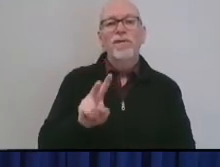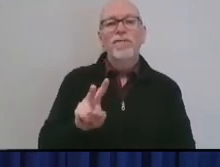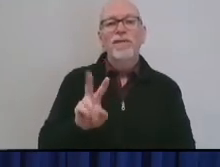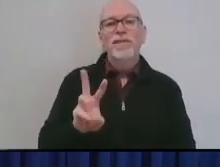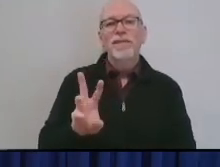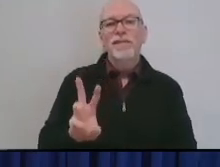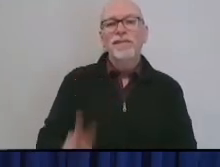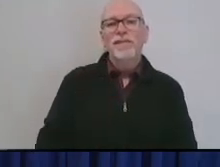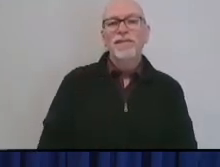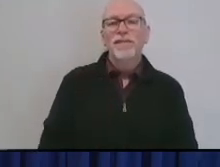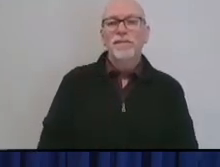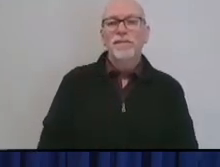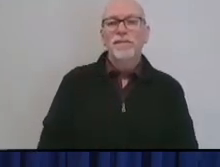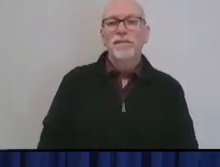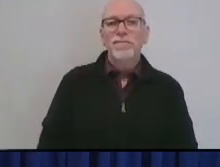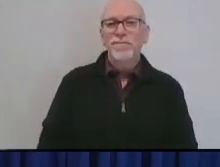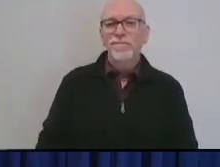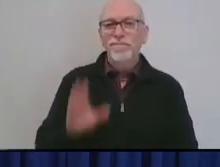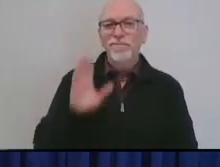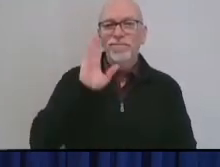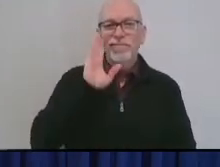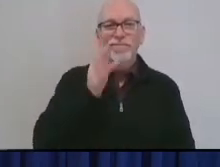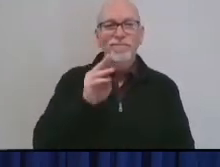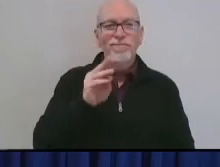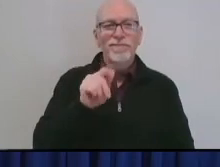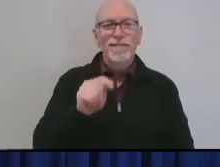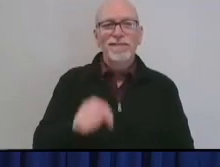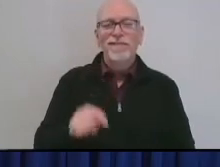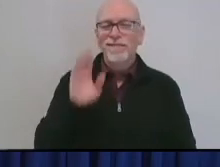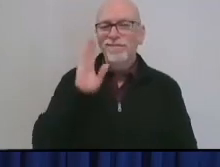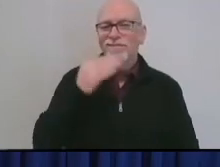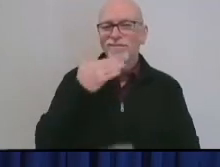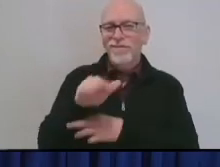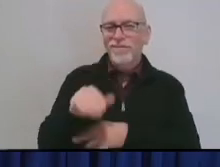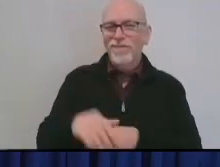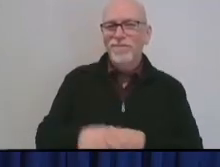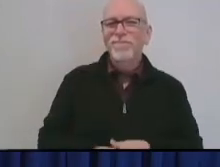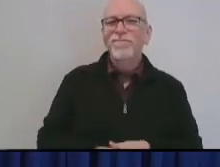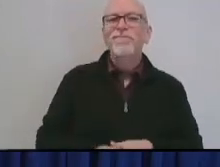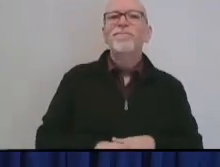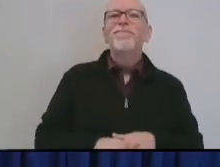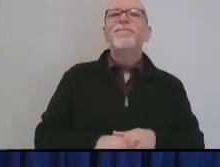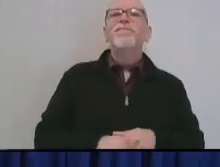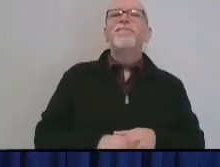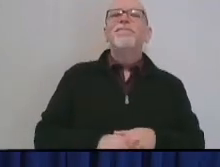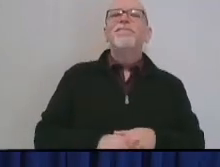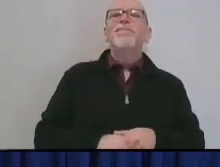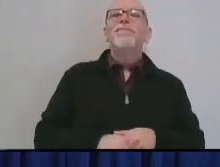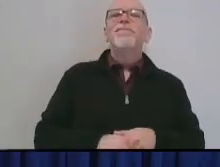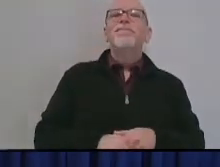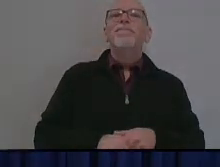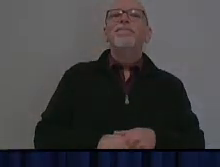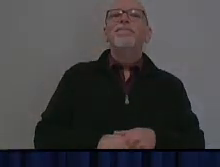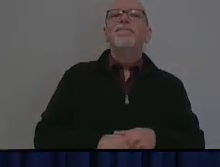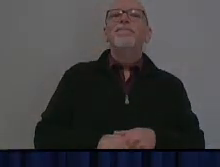Hello, Matt. Hello, good afternoon. My first question here is about the number of cases